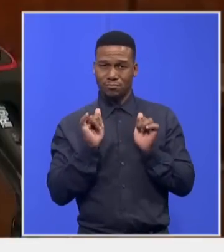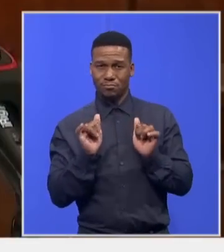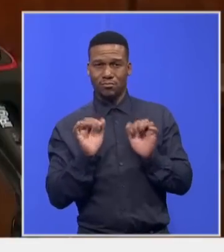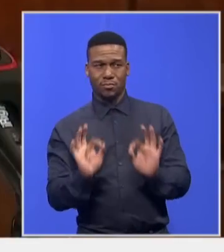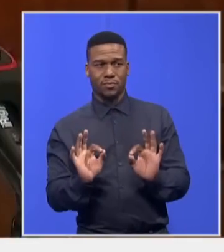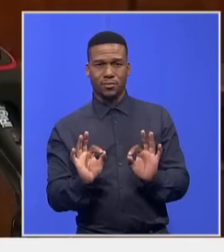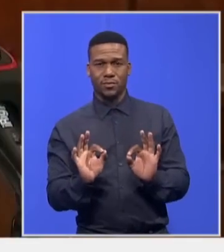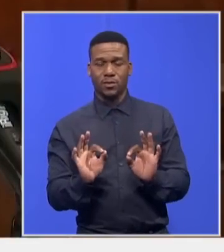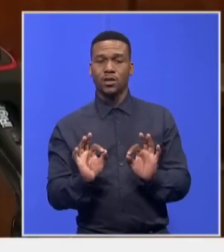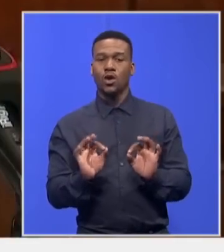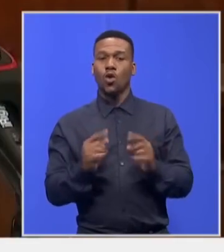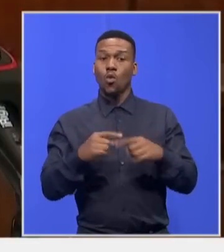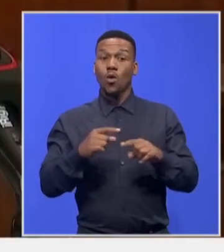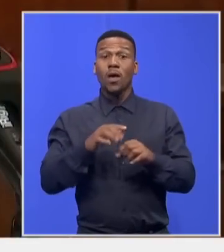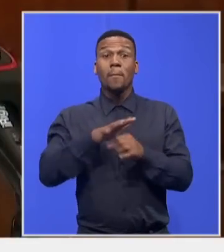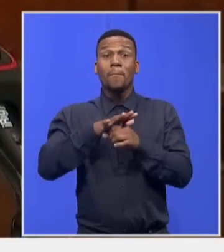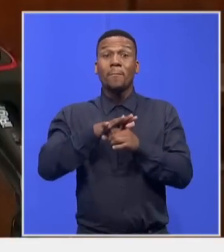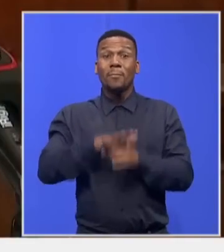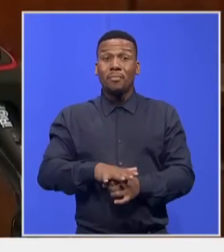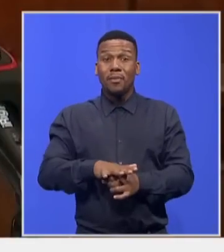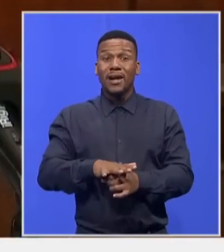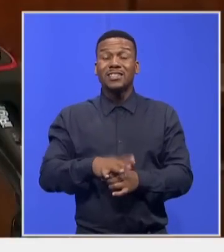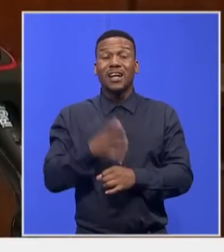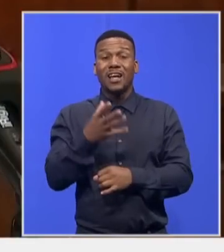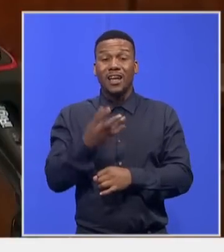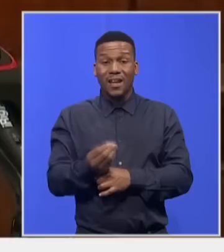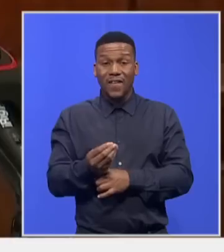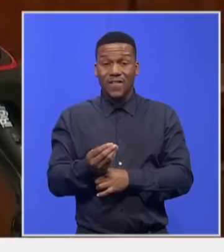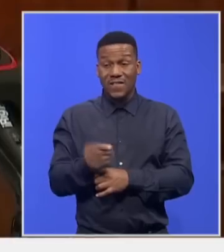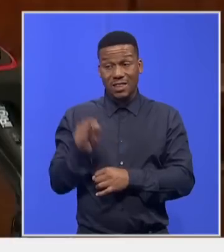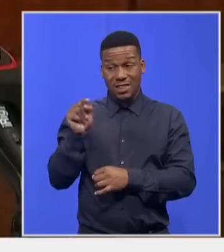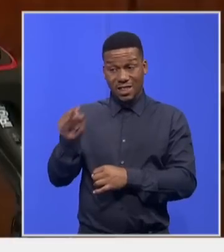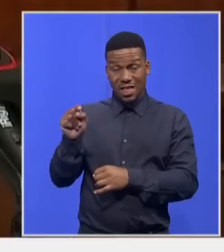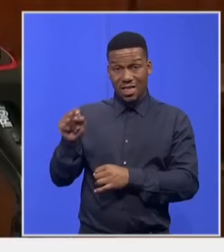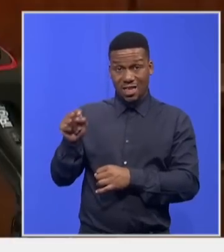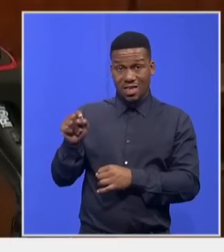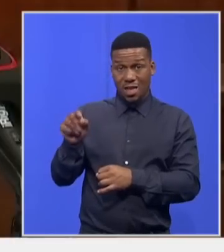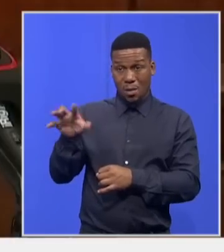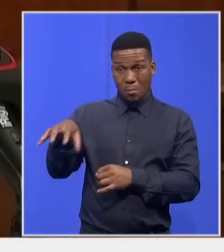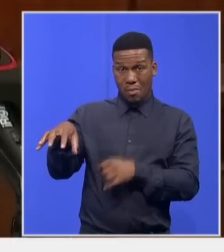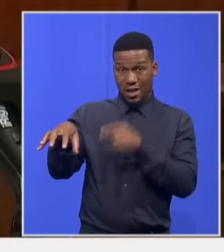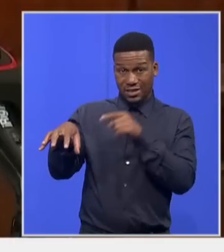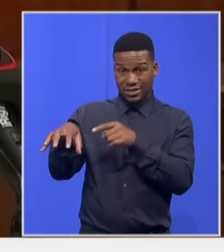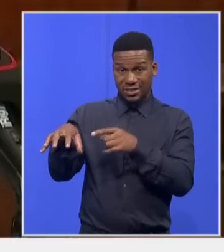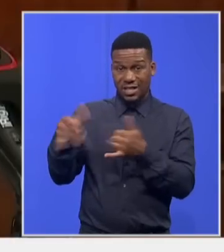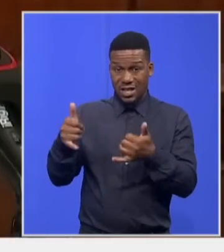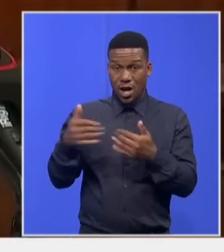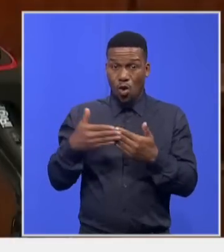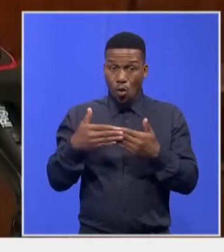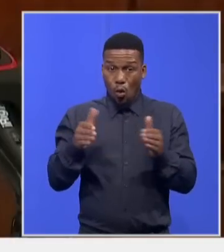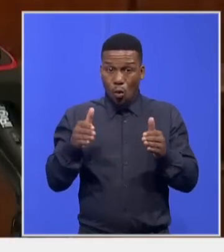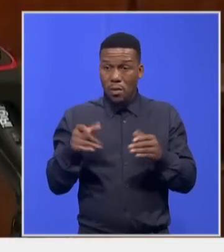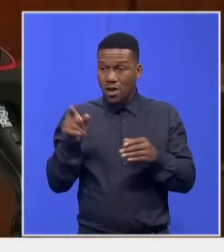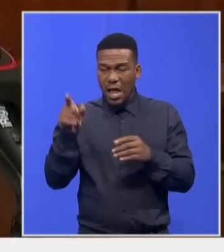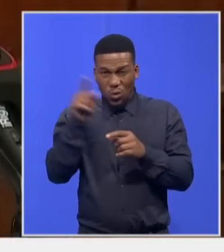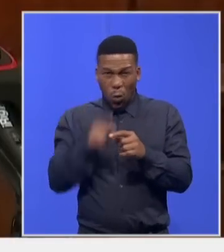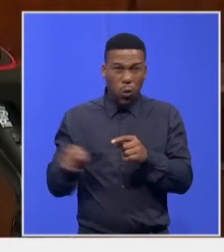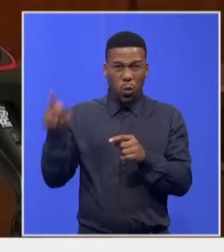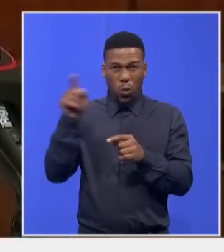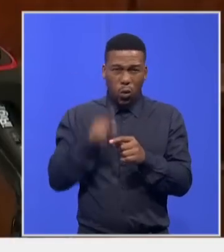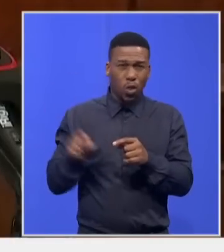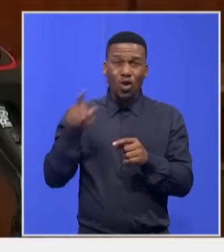inordinate amount of pressure on our peaking plants. So we are running these open cycle gas turbines like nobody's